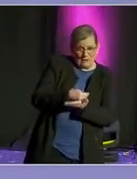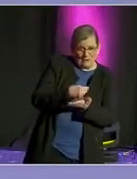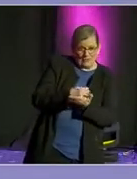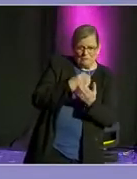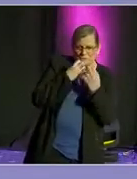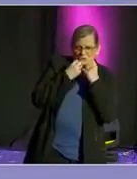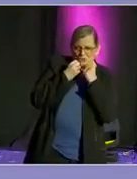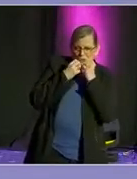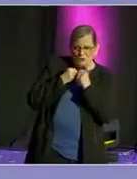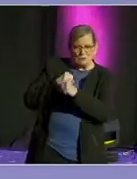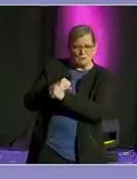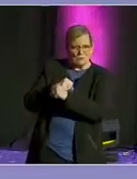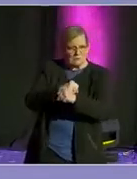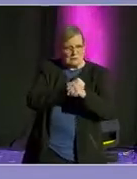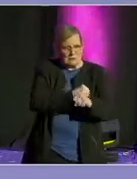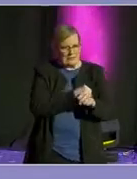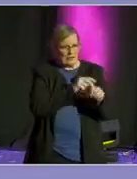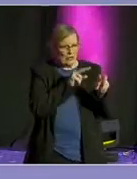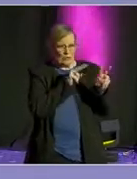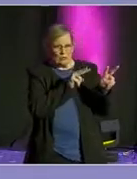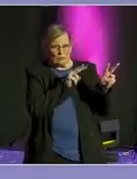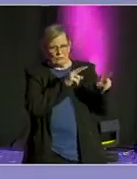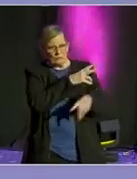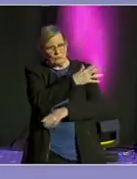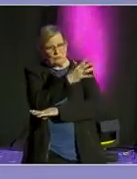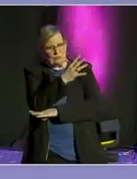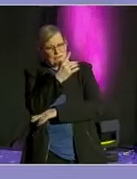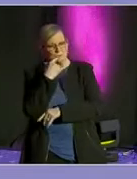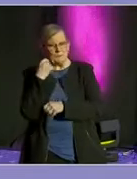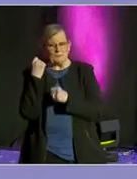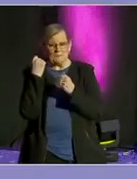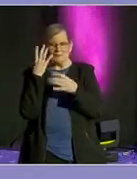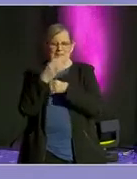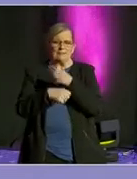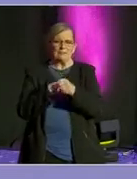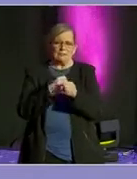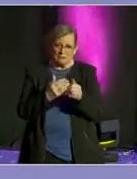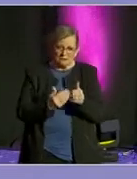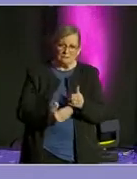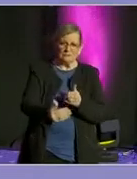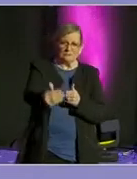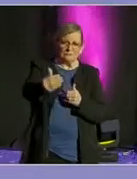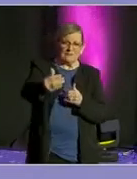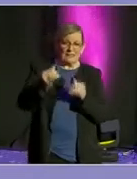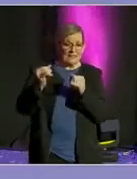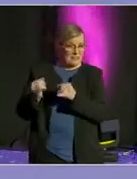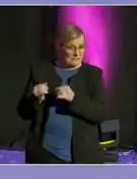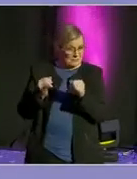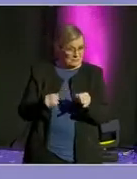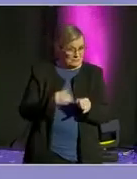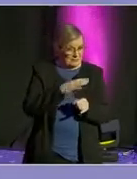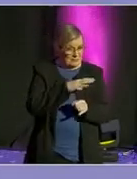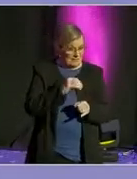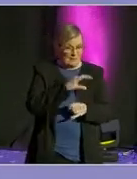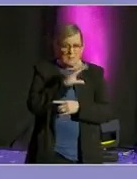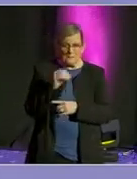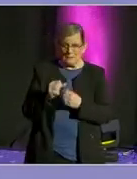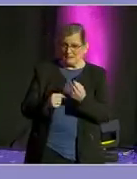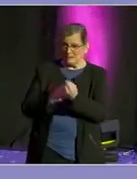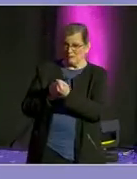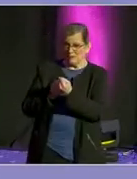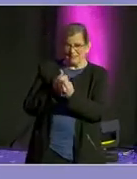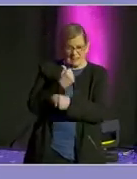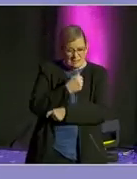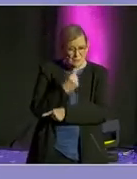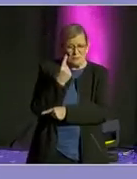cherry trees for generations to come. Individuals and companies can endow a tree. For more information about that and